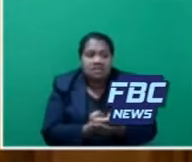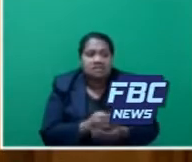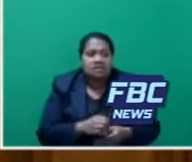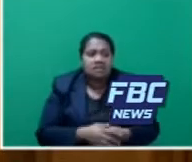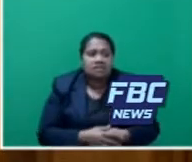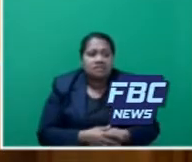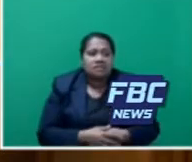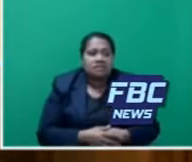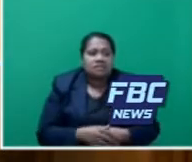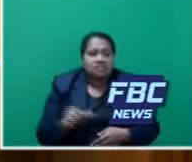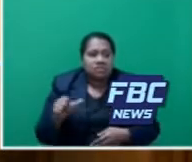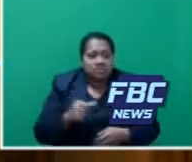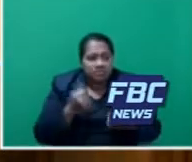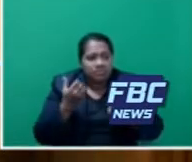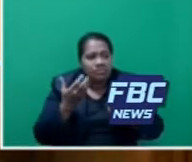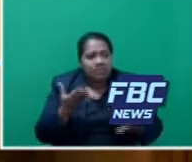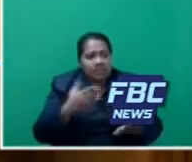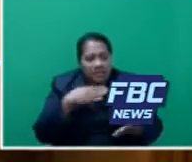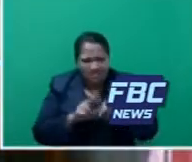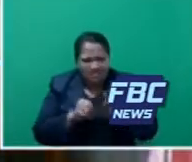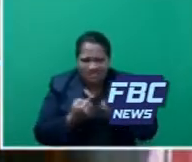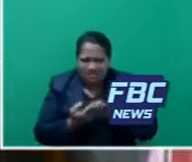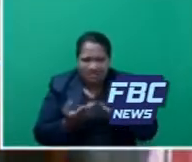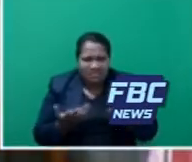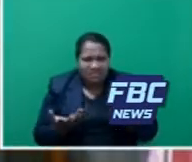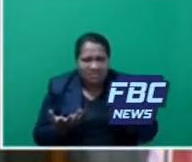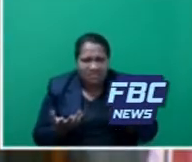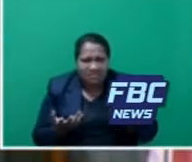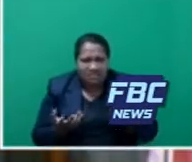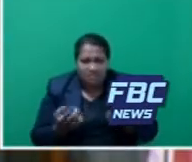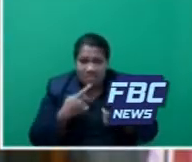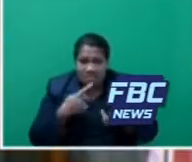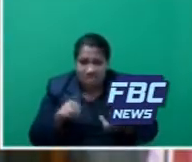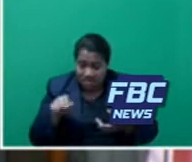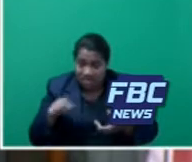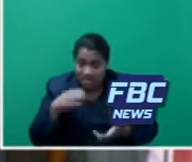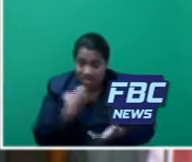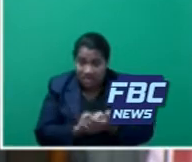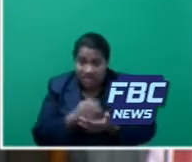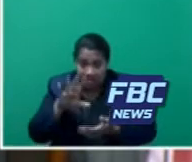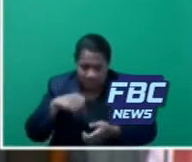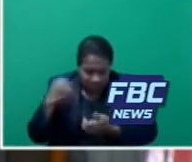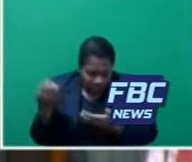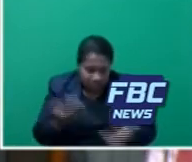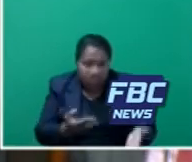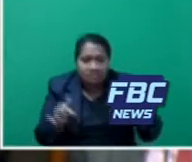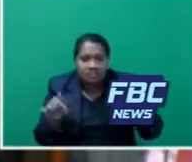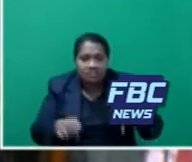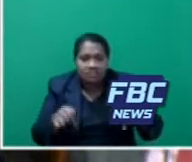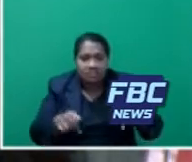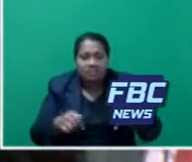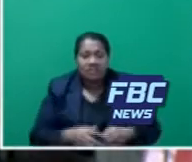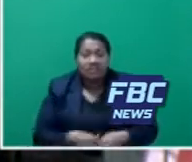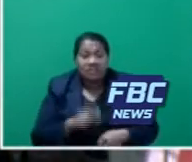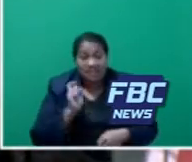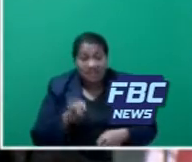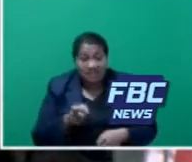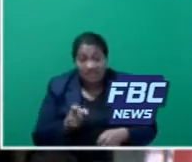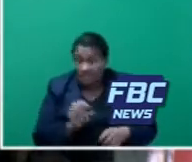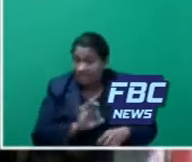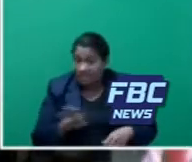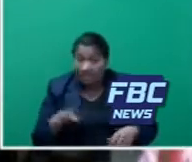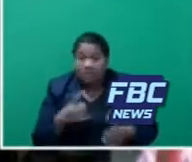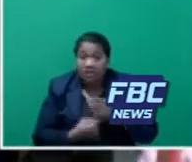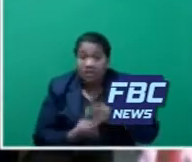he has to provide that evidence and let's deal with it. He must submit that evidence into this August House. If not, please take